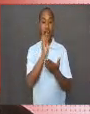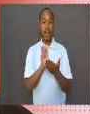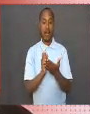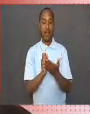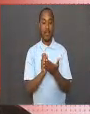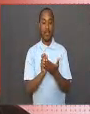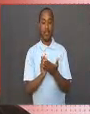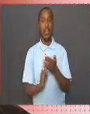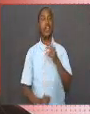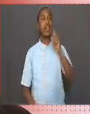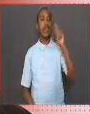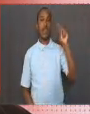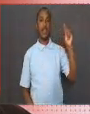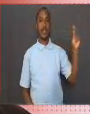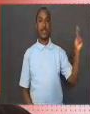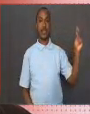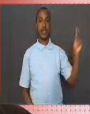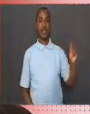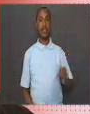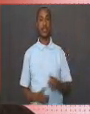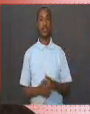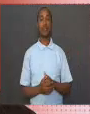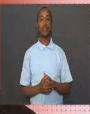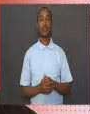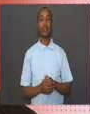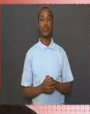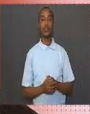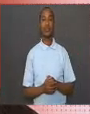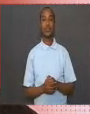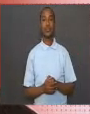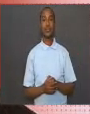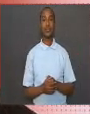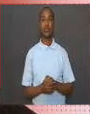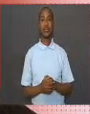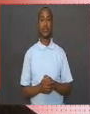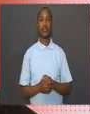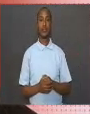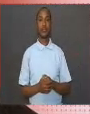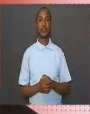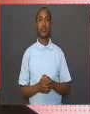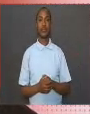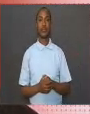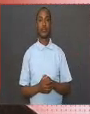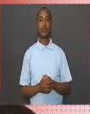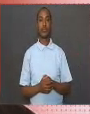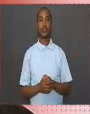Write down the ingredients or reactants.